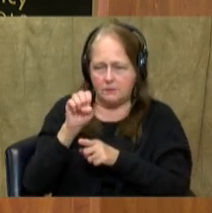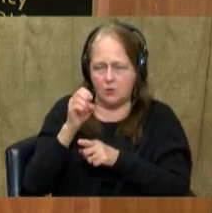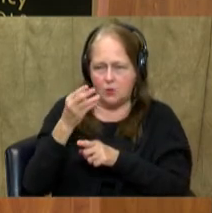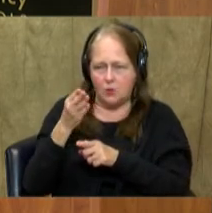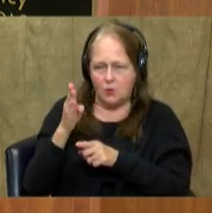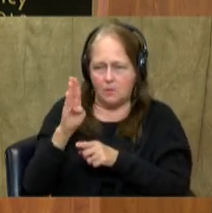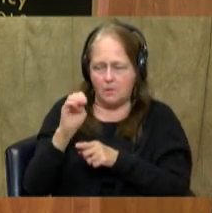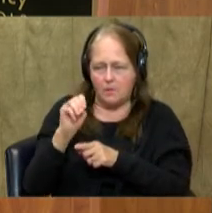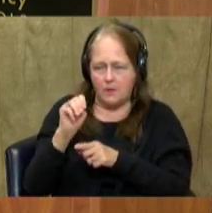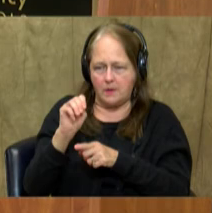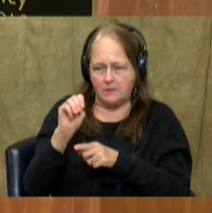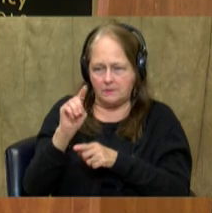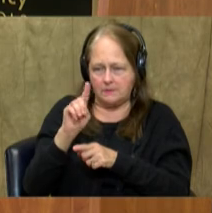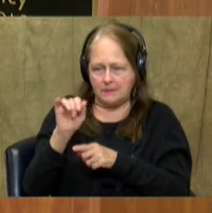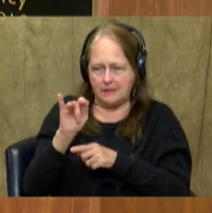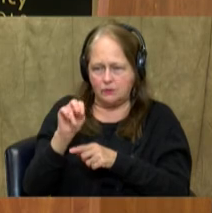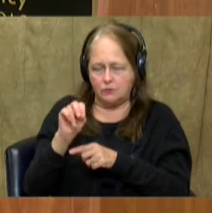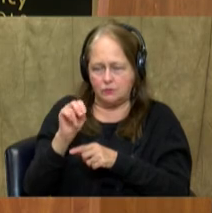you think of some that we've talked about today?